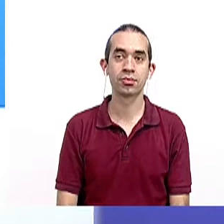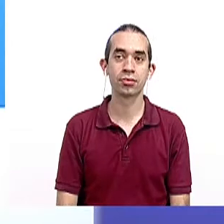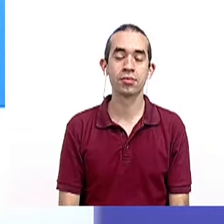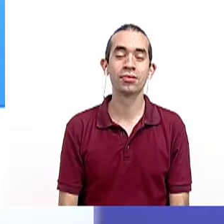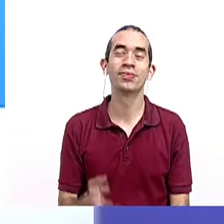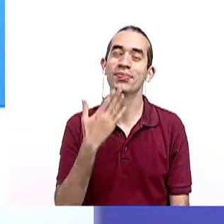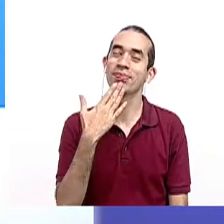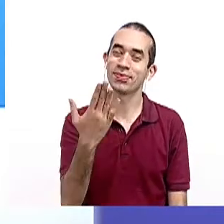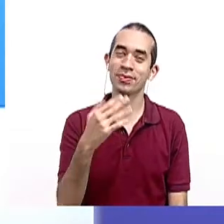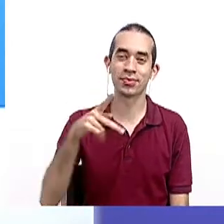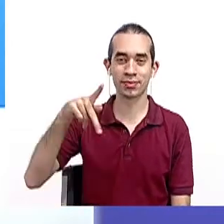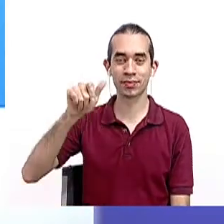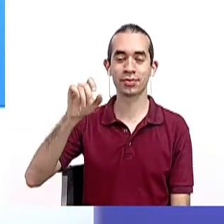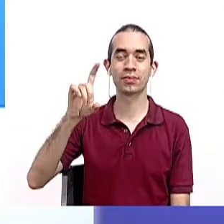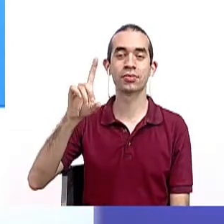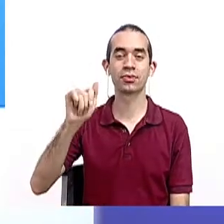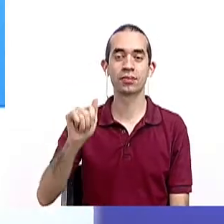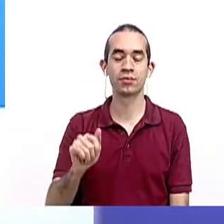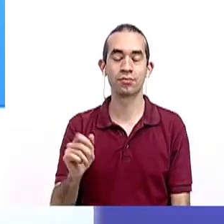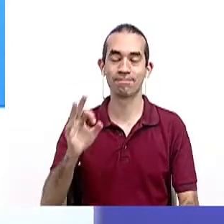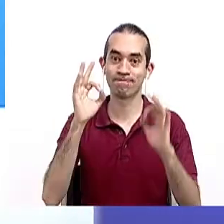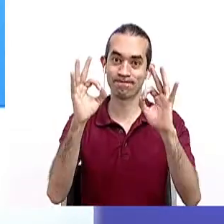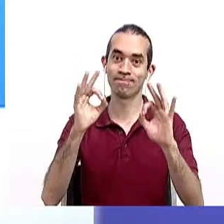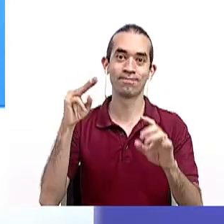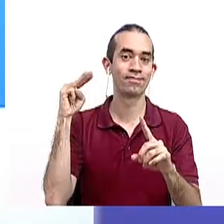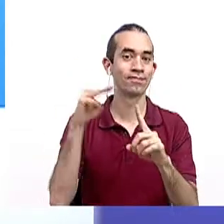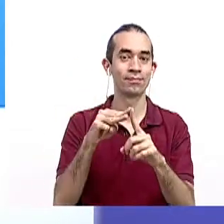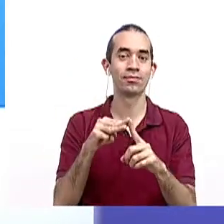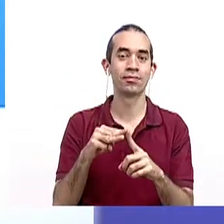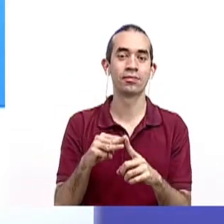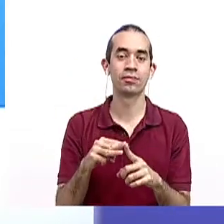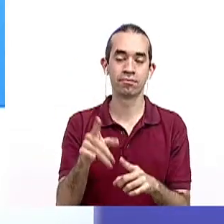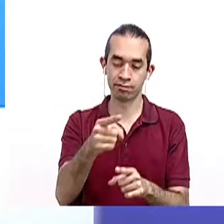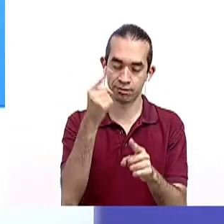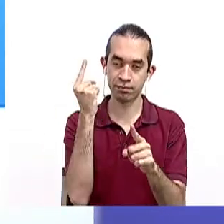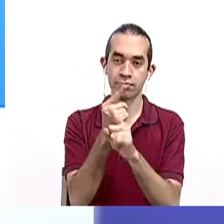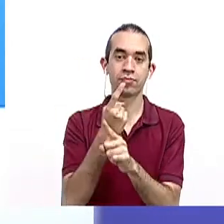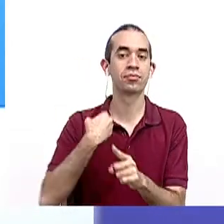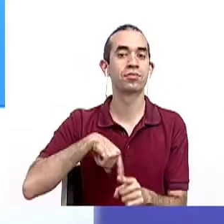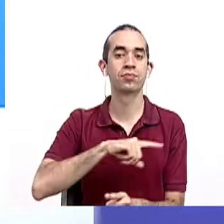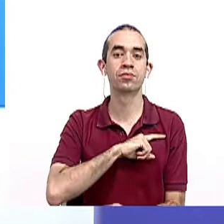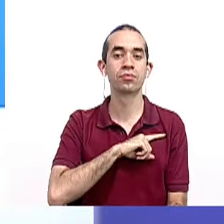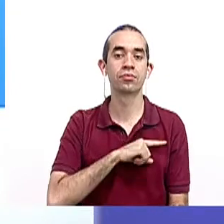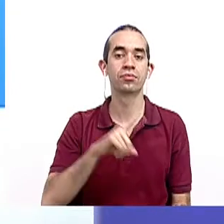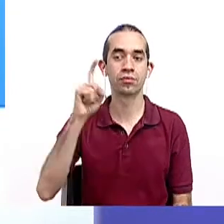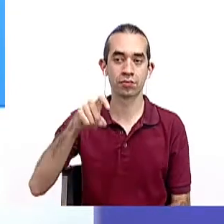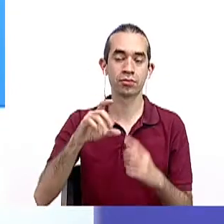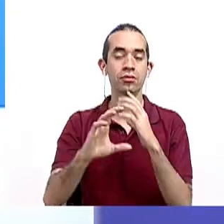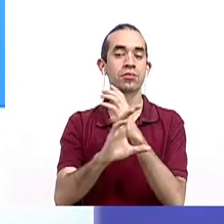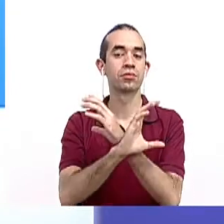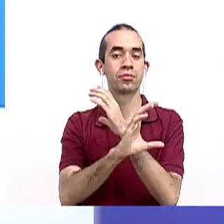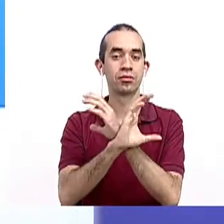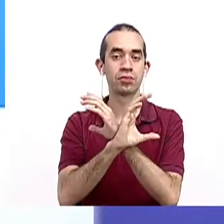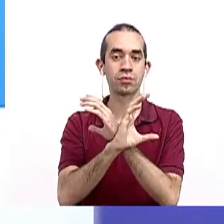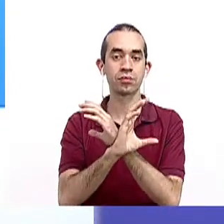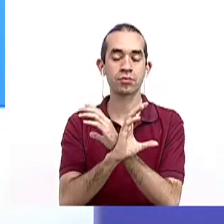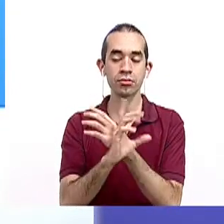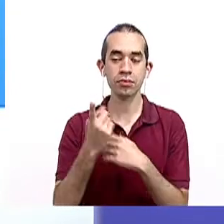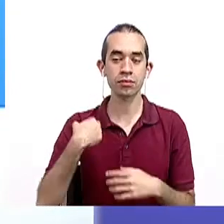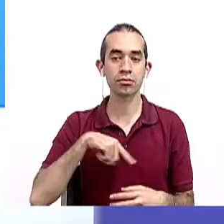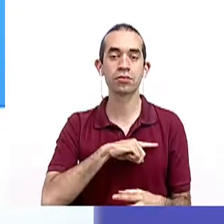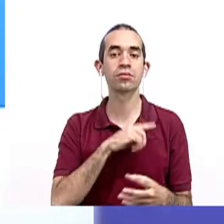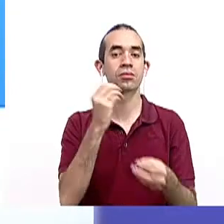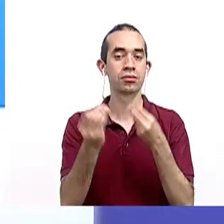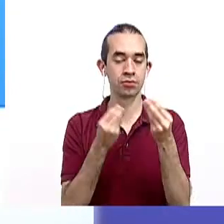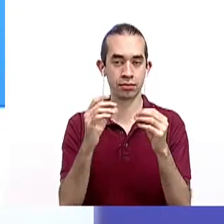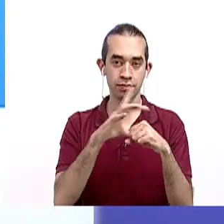Thank you very much, Paola, for that wonderful message. You're totally right. We should be careful about what we do with